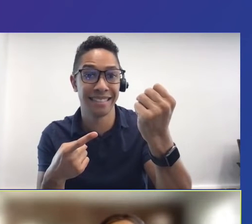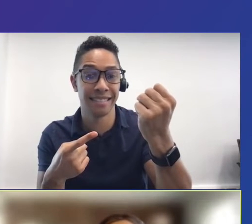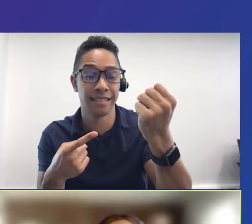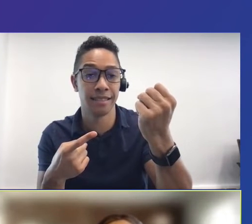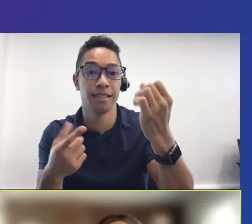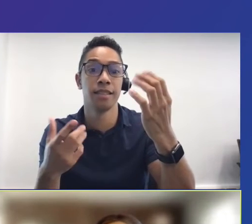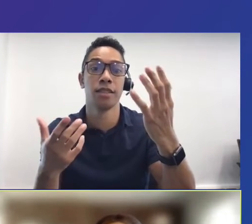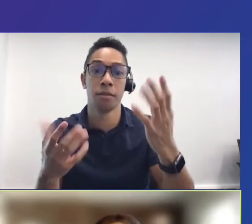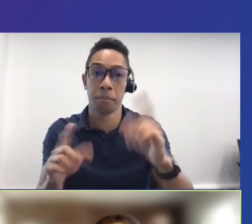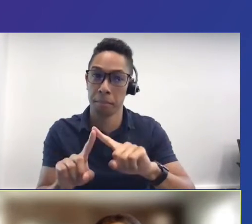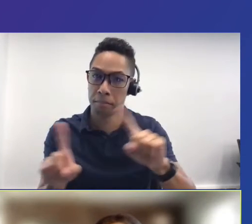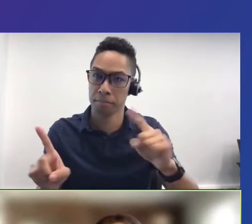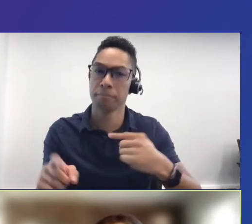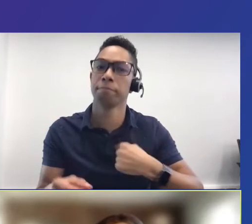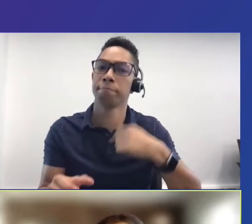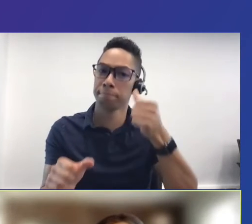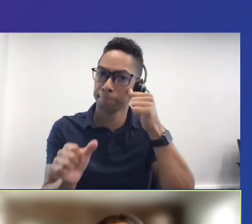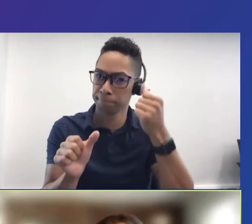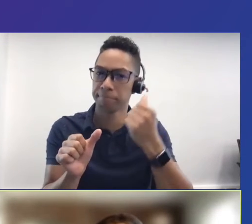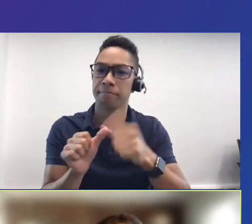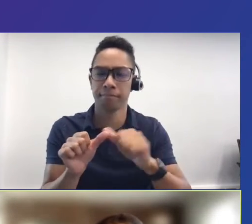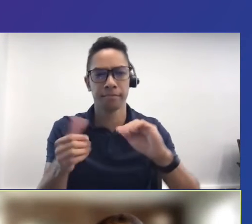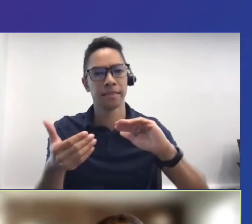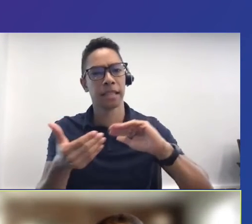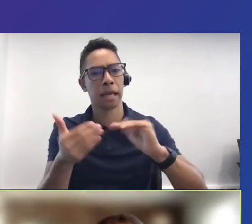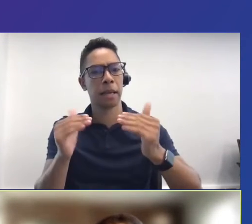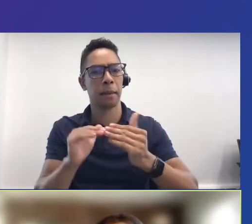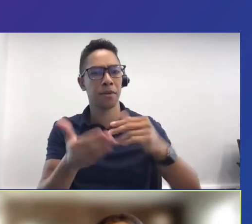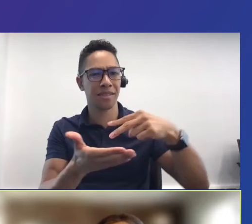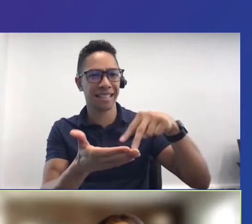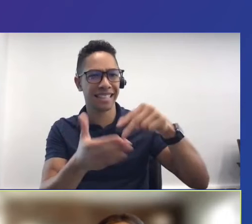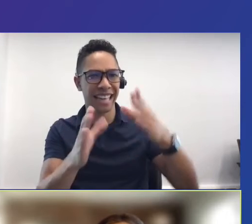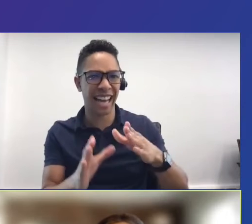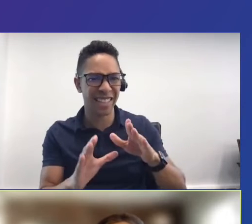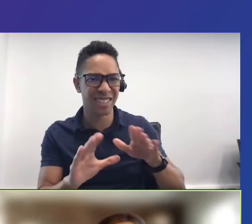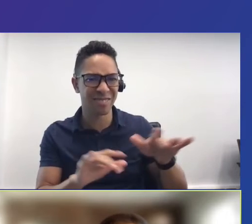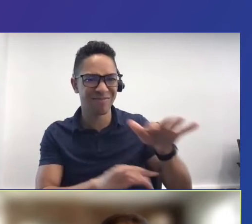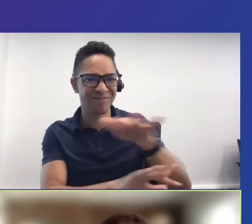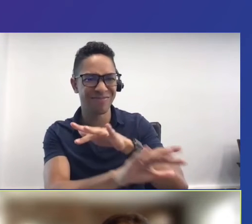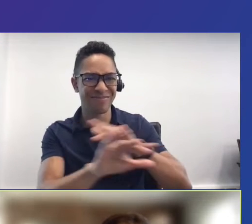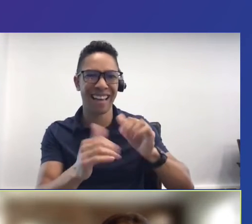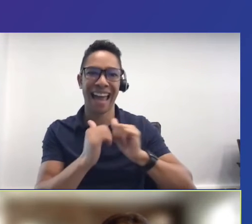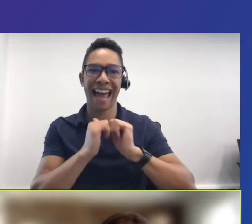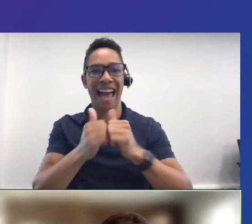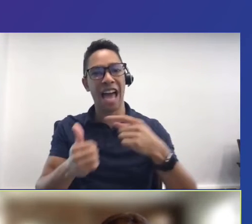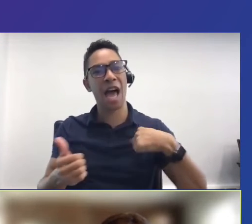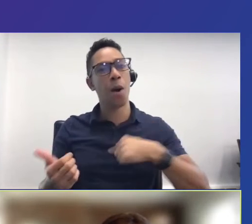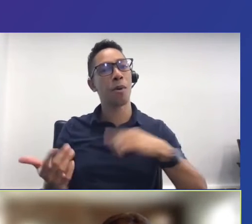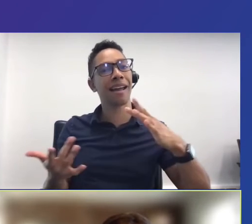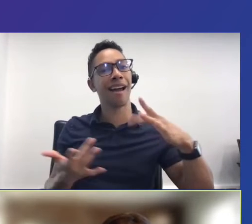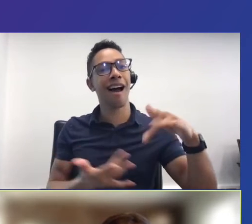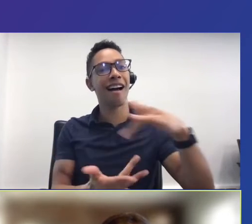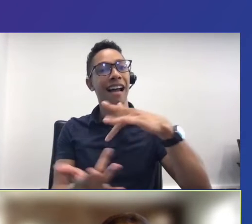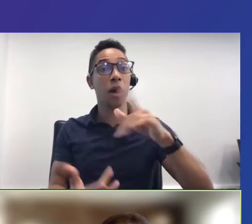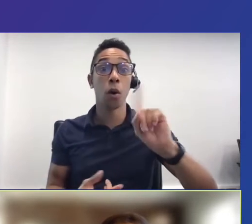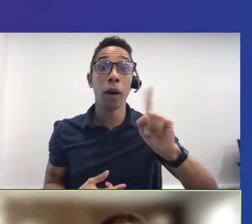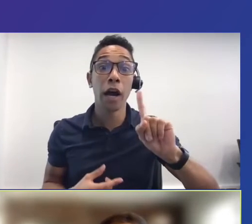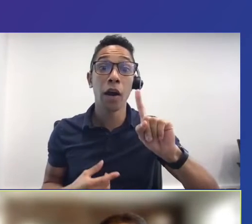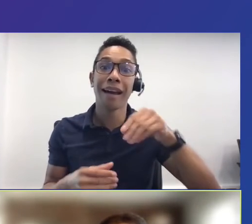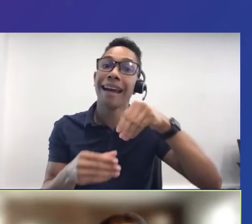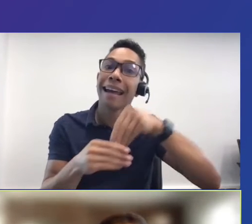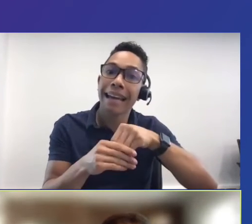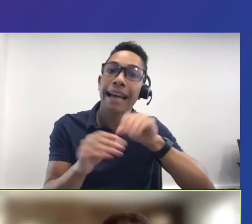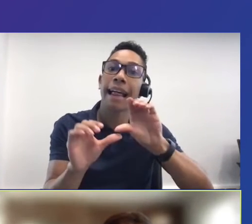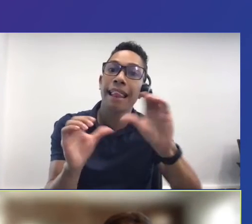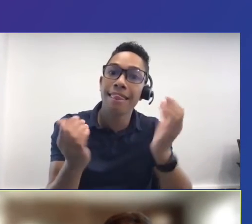But I remember that the community of dancers, the way we hung out was in class, and